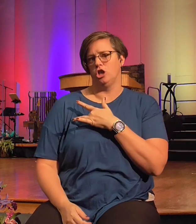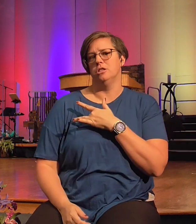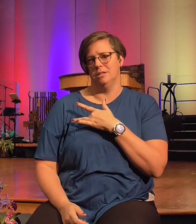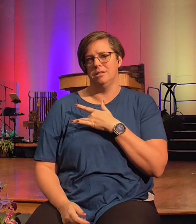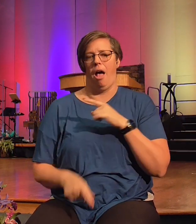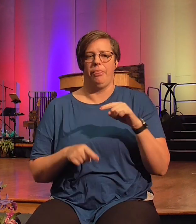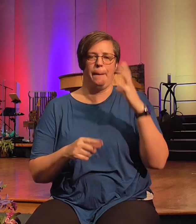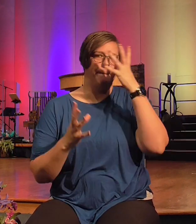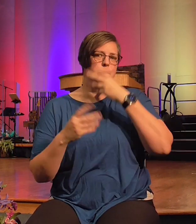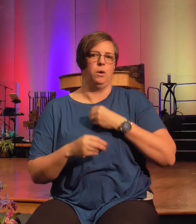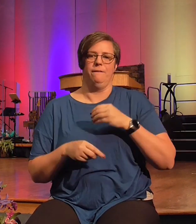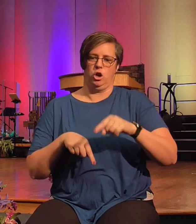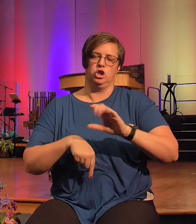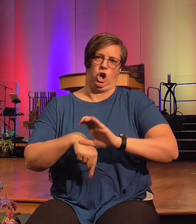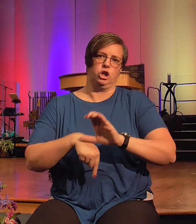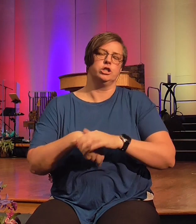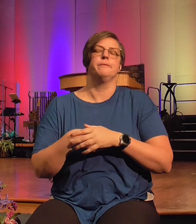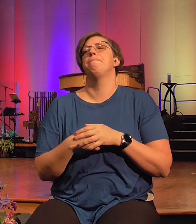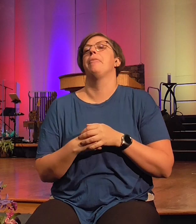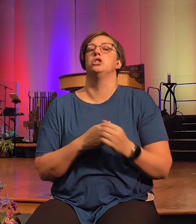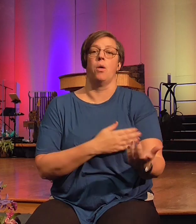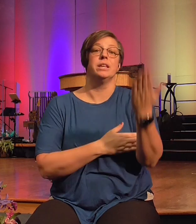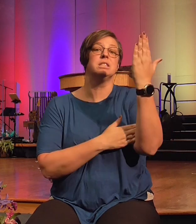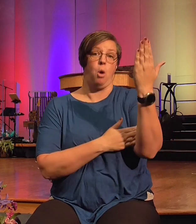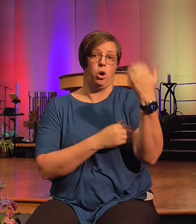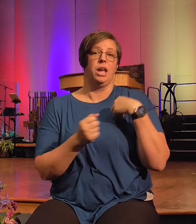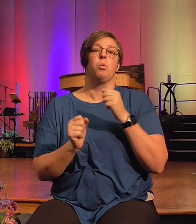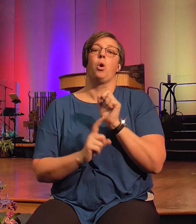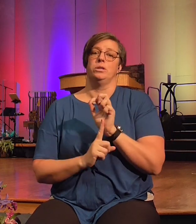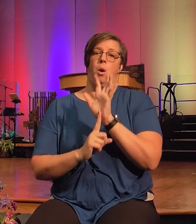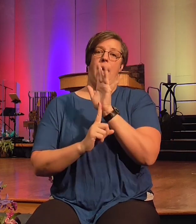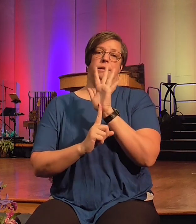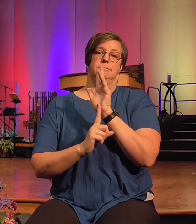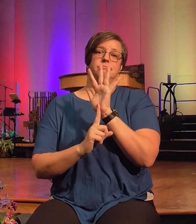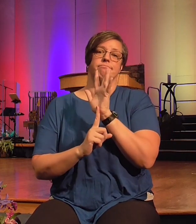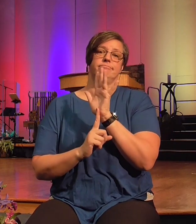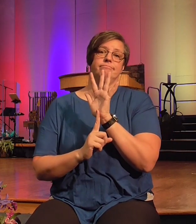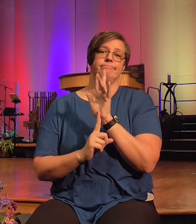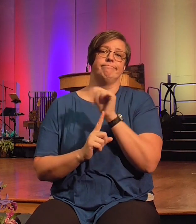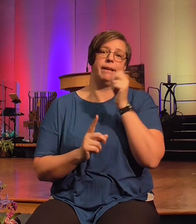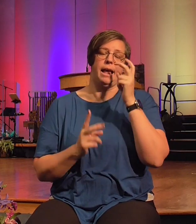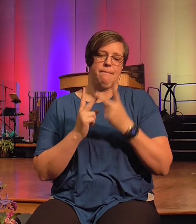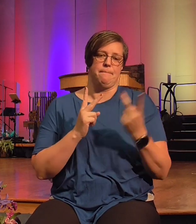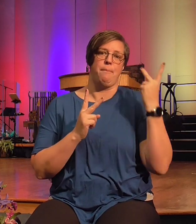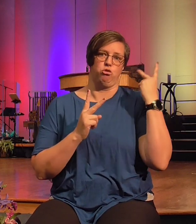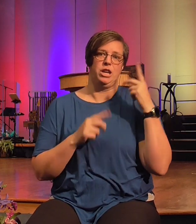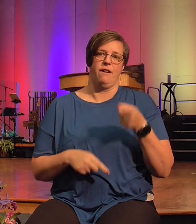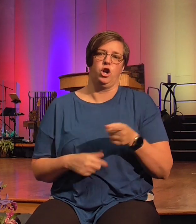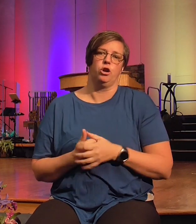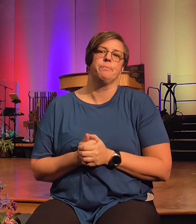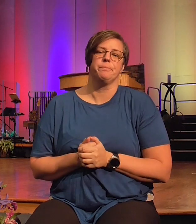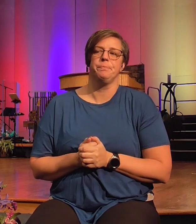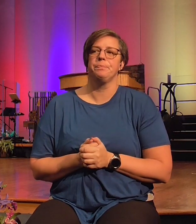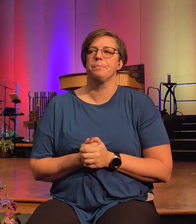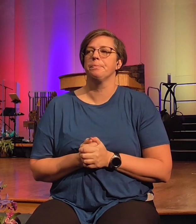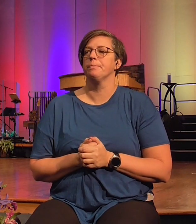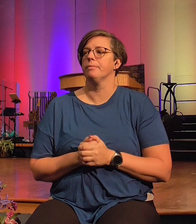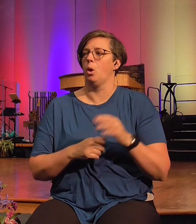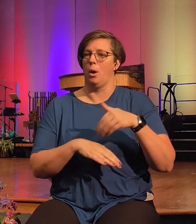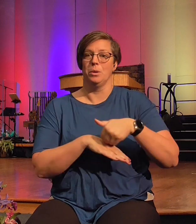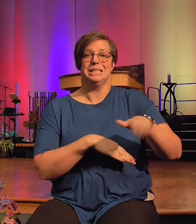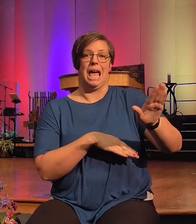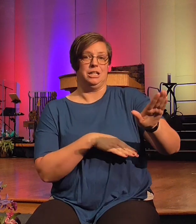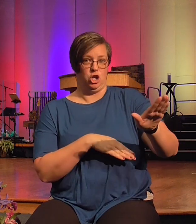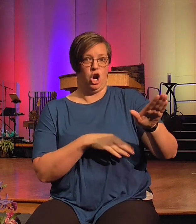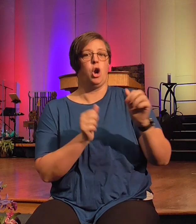this beautiful ministry. And so this morning, we light our candle in memory of her and send her on her way